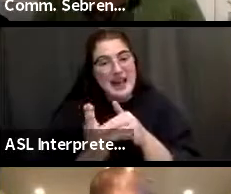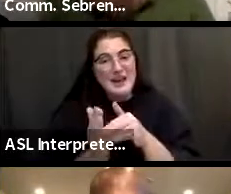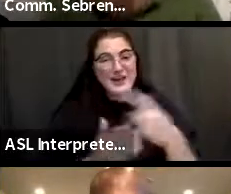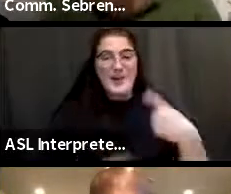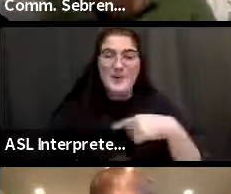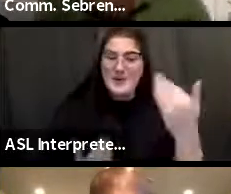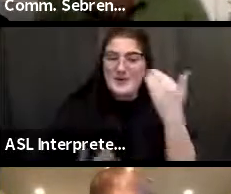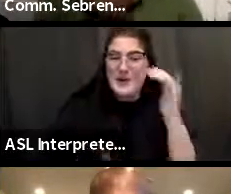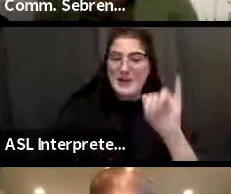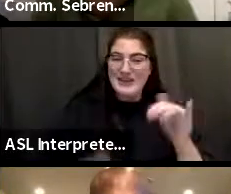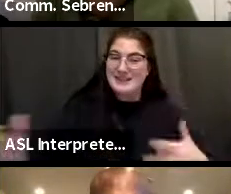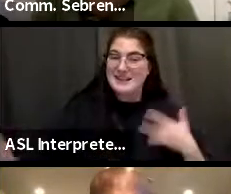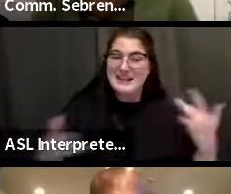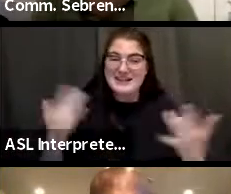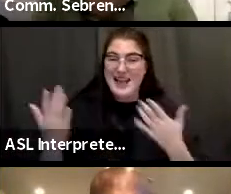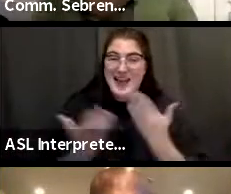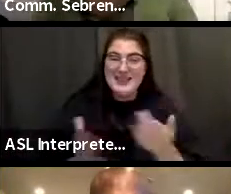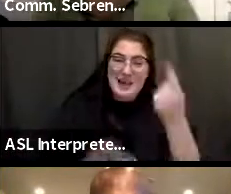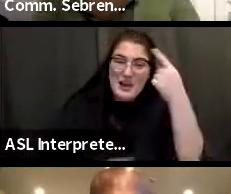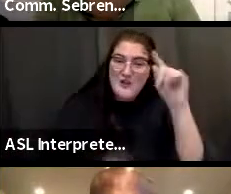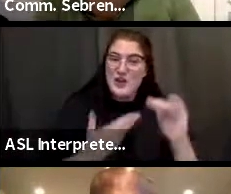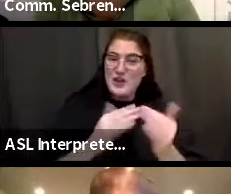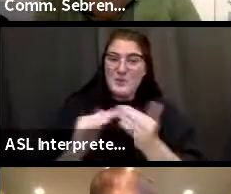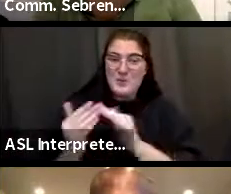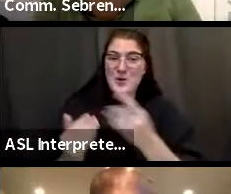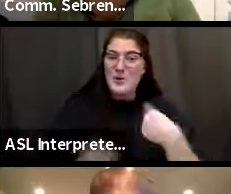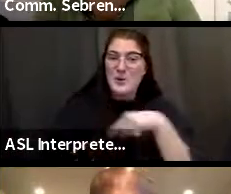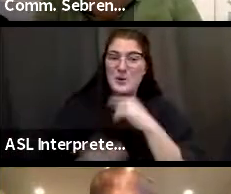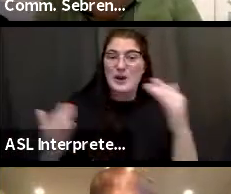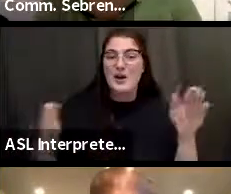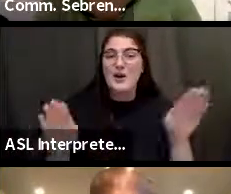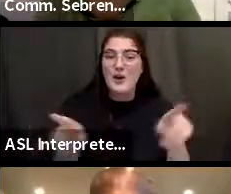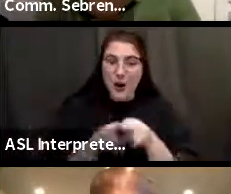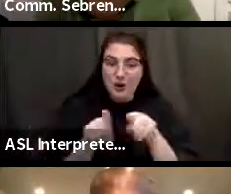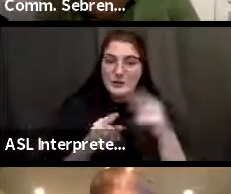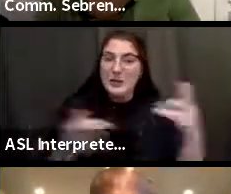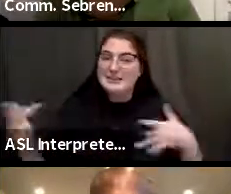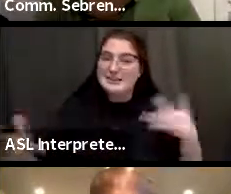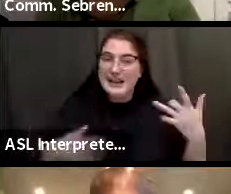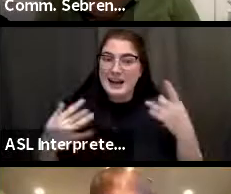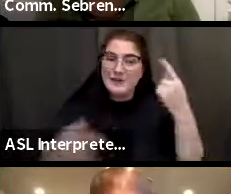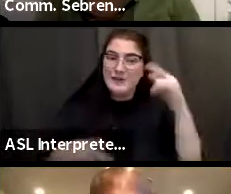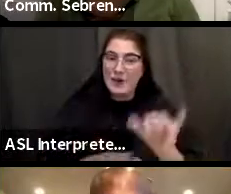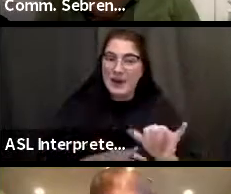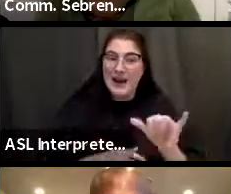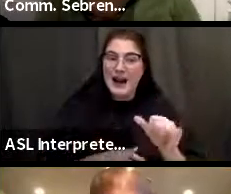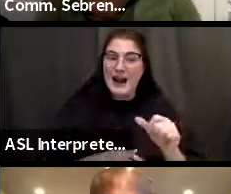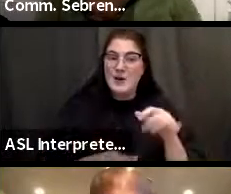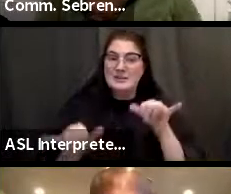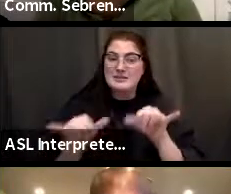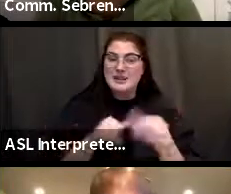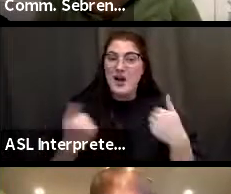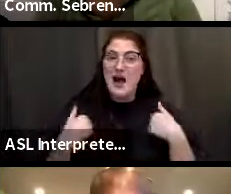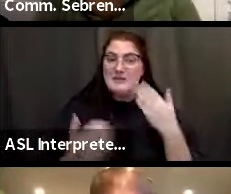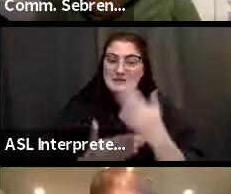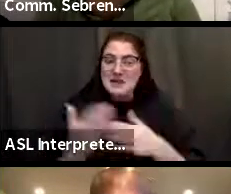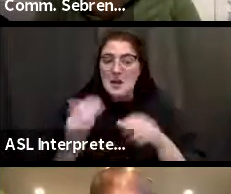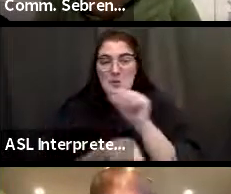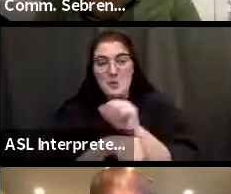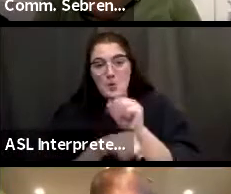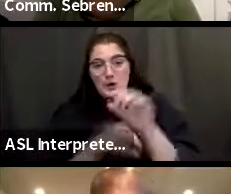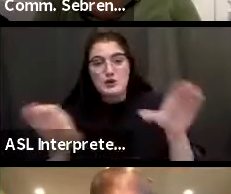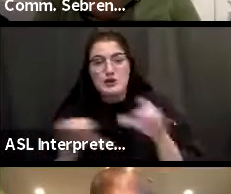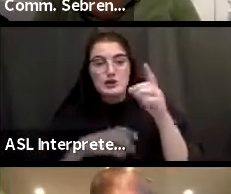exciting one for the community. We're also excited by it. We still have some work to do on the project, as you